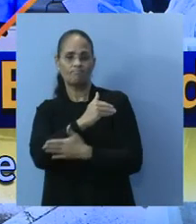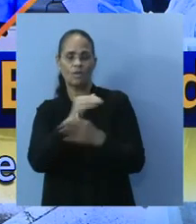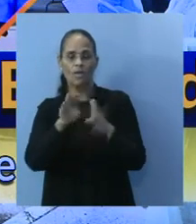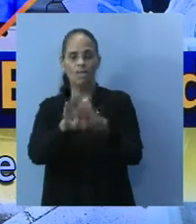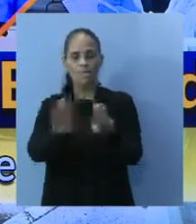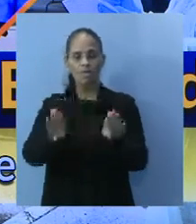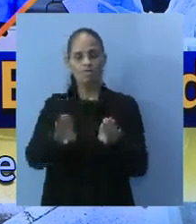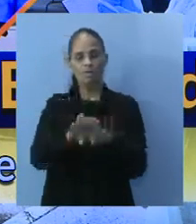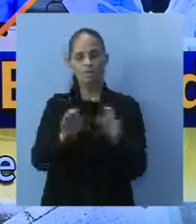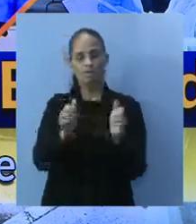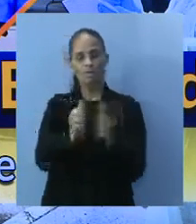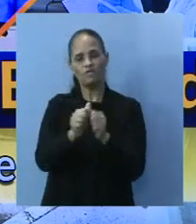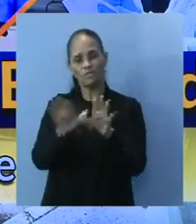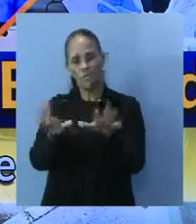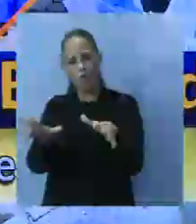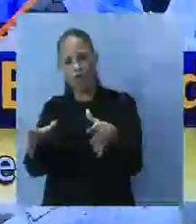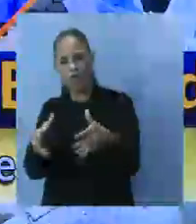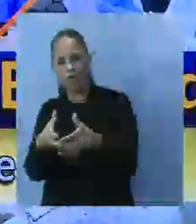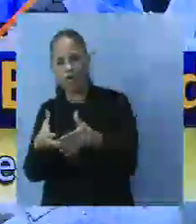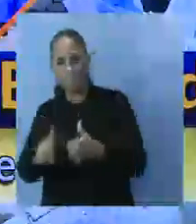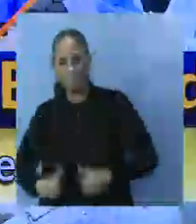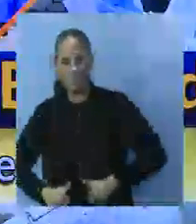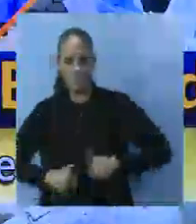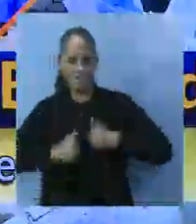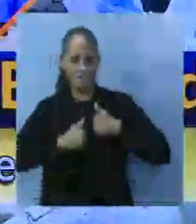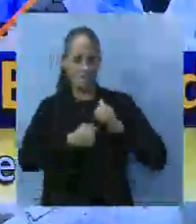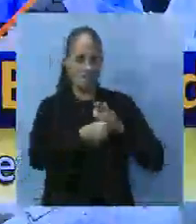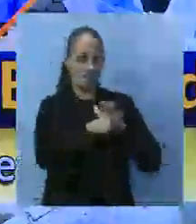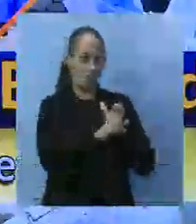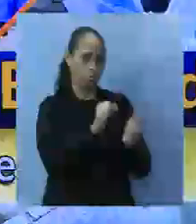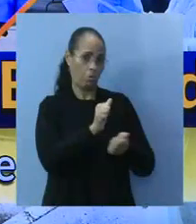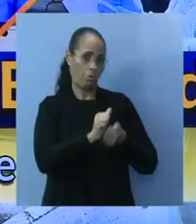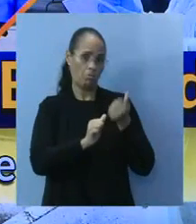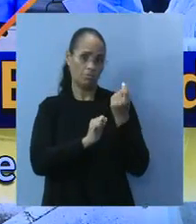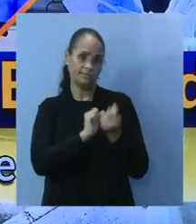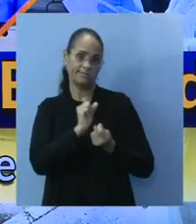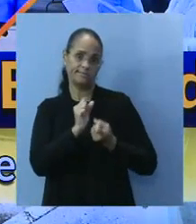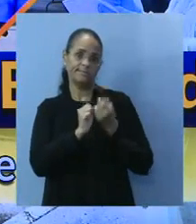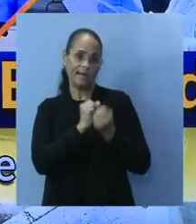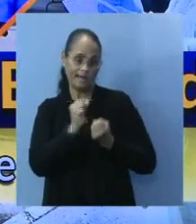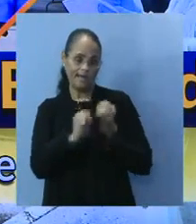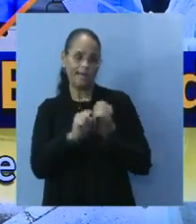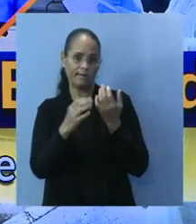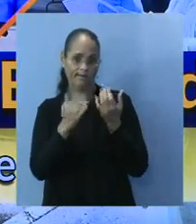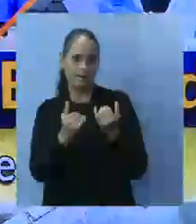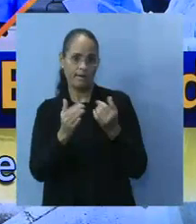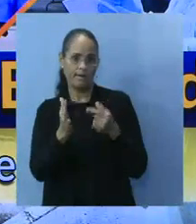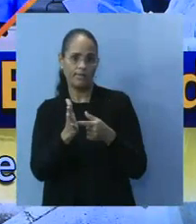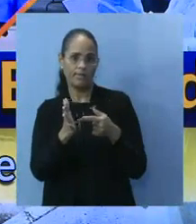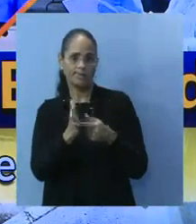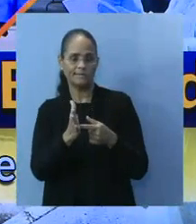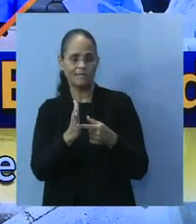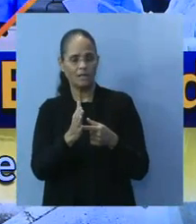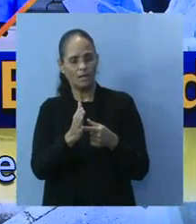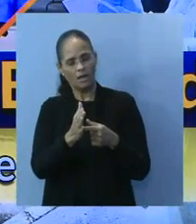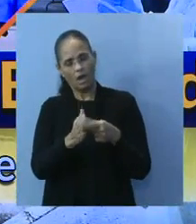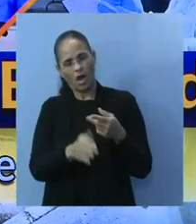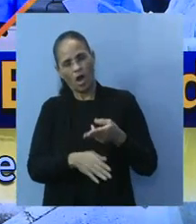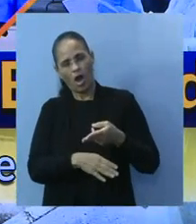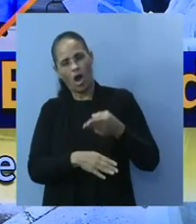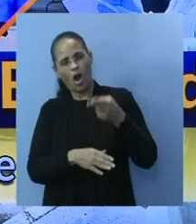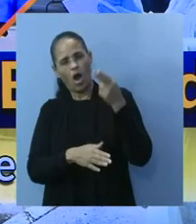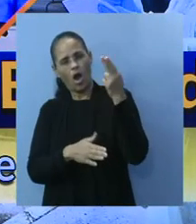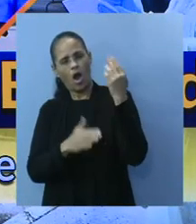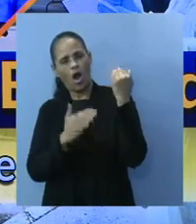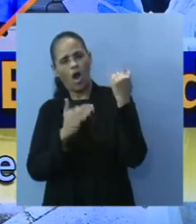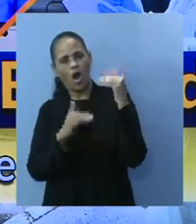Bermuda, with the rest of the world, has been living with the coronavirus for almost a year now. This has brought unusually high levels